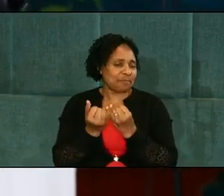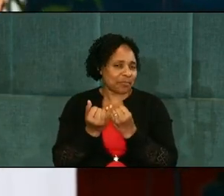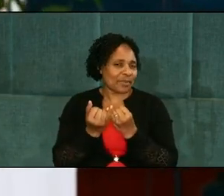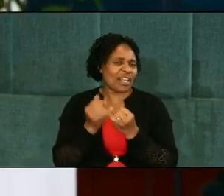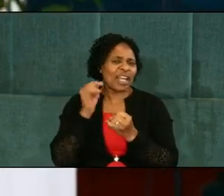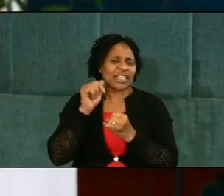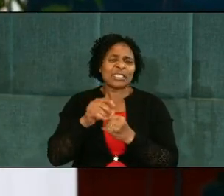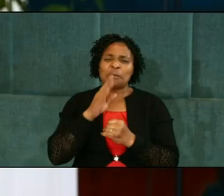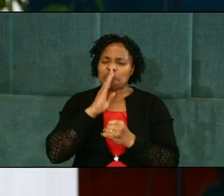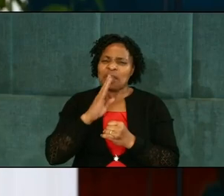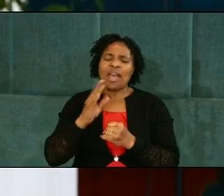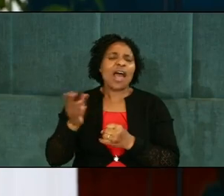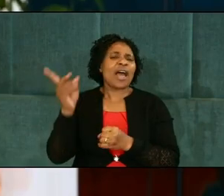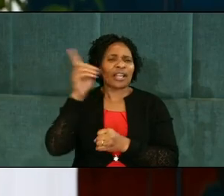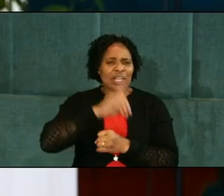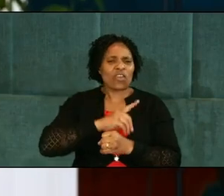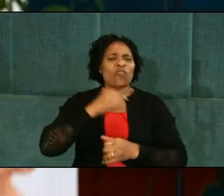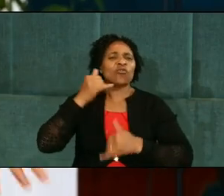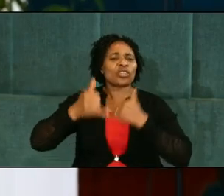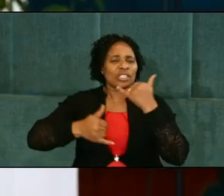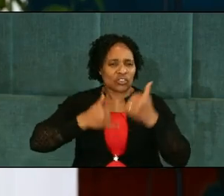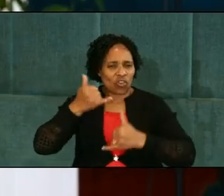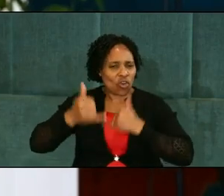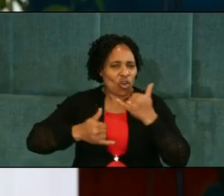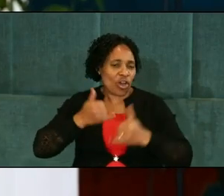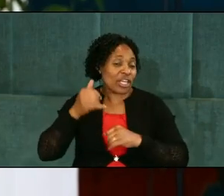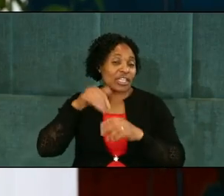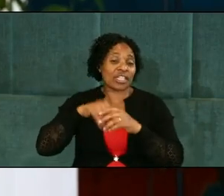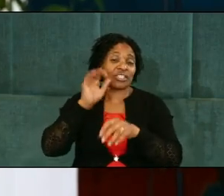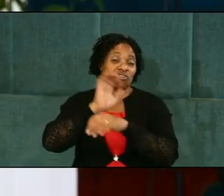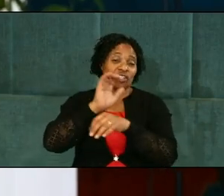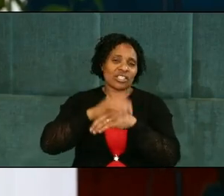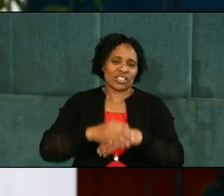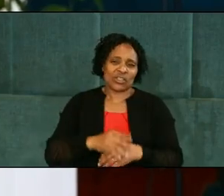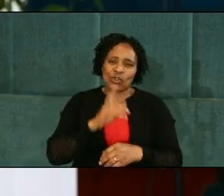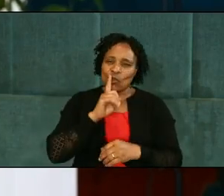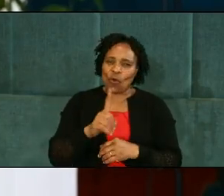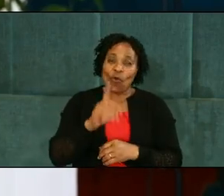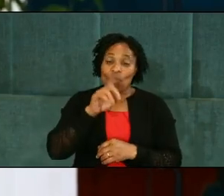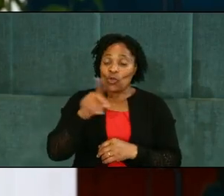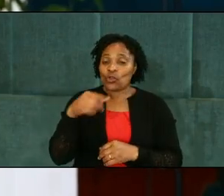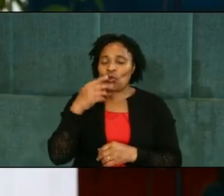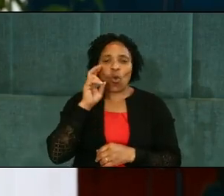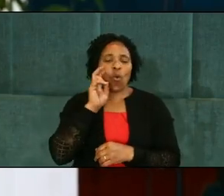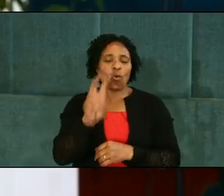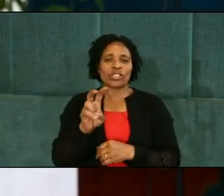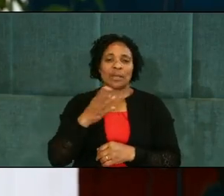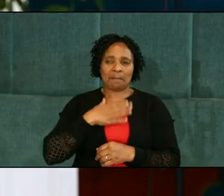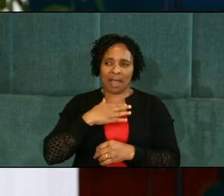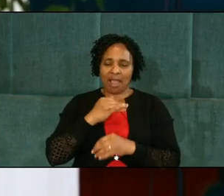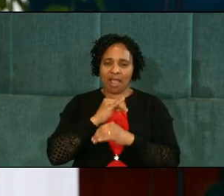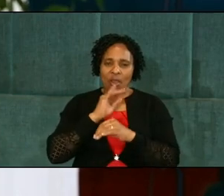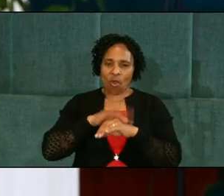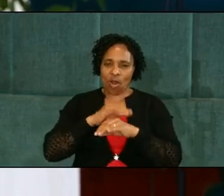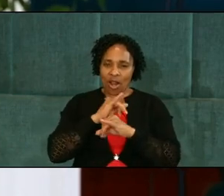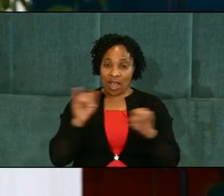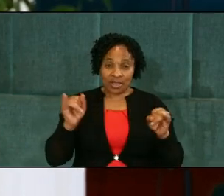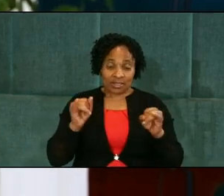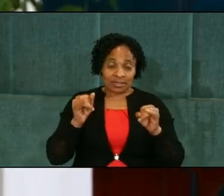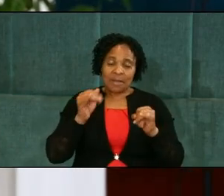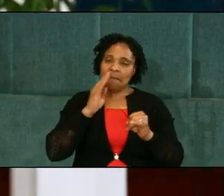day of rejoicing in this church. And so for those of you watching online, wherever you are on